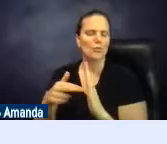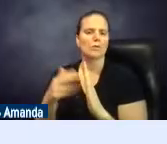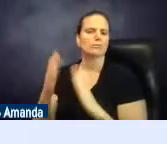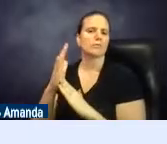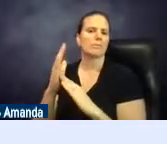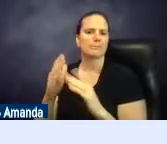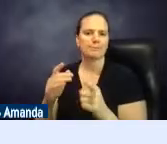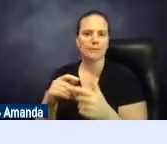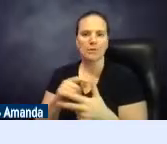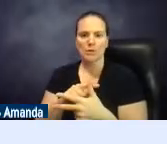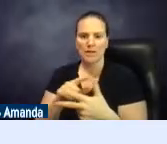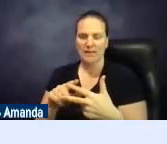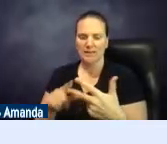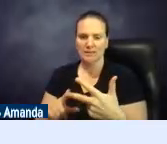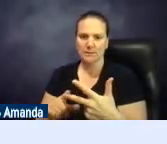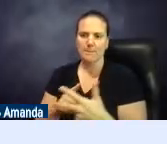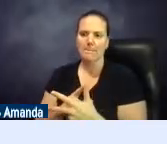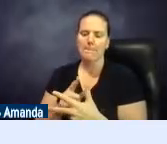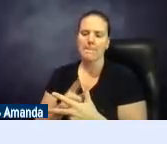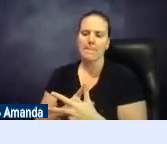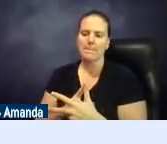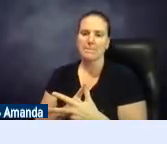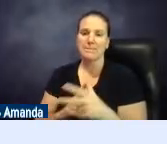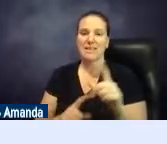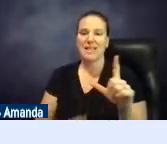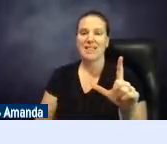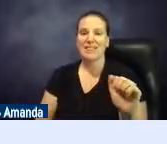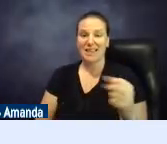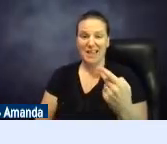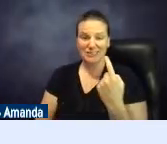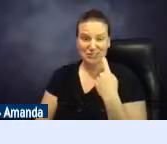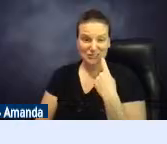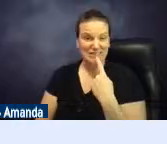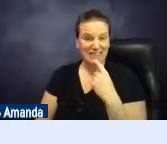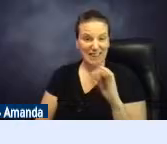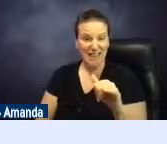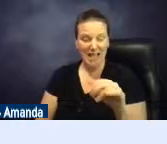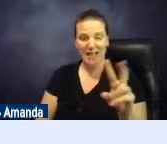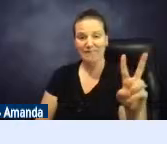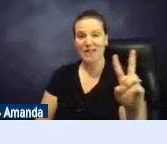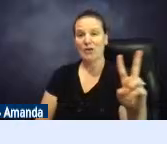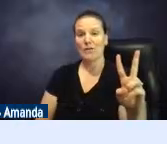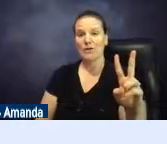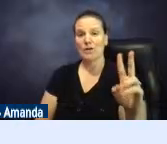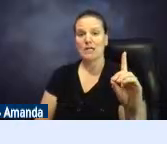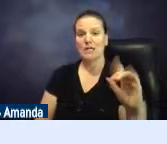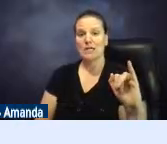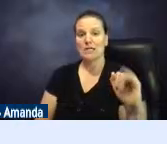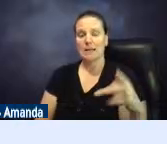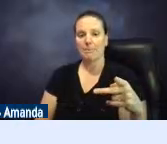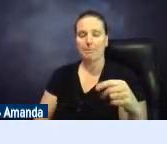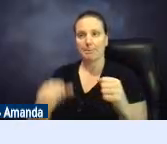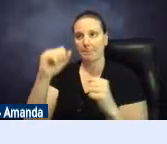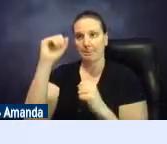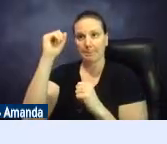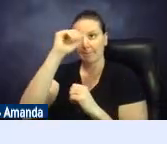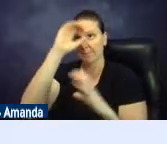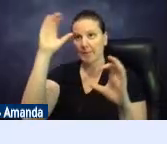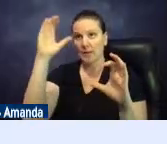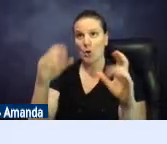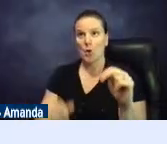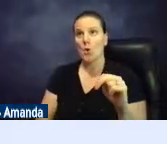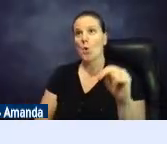actually I'll go quick on the first one because Leah actually just hit on it, which is what we're calling the Vancouver dip. So you have to visualize yourself going northbound